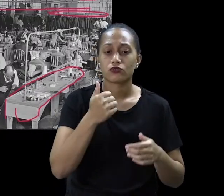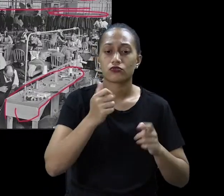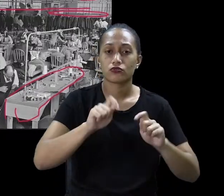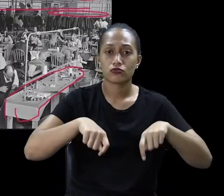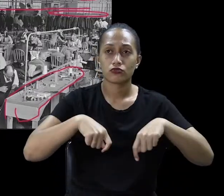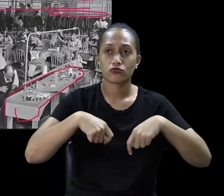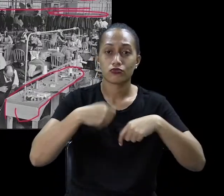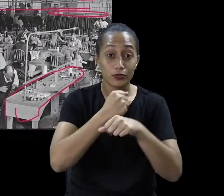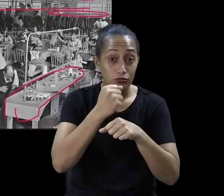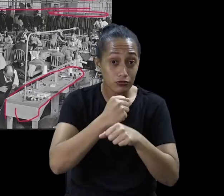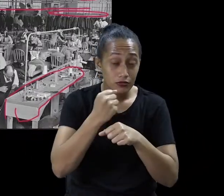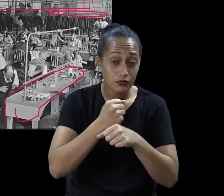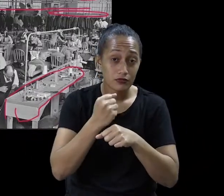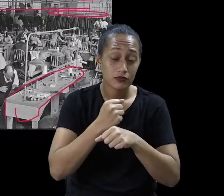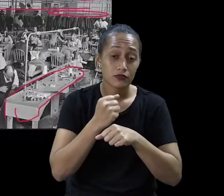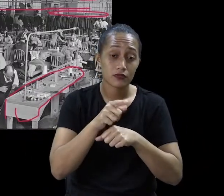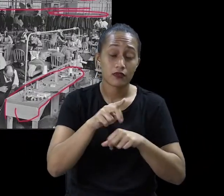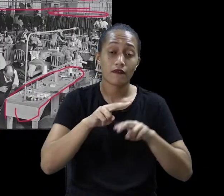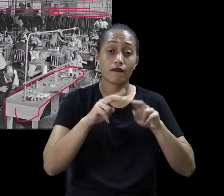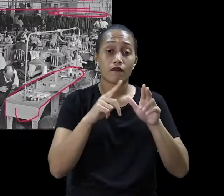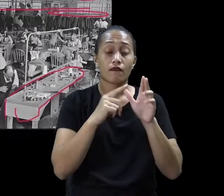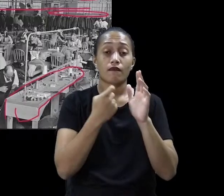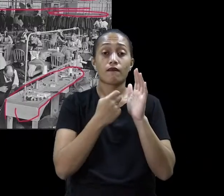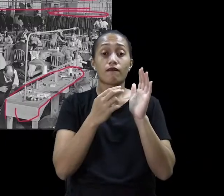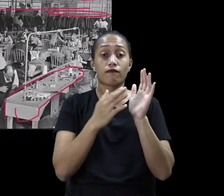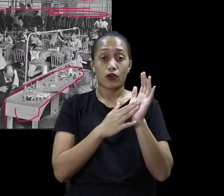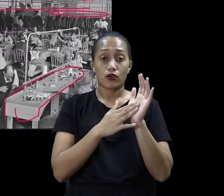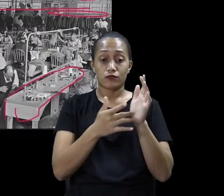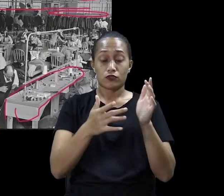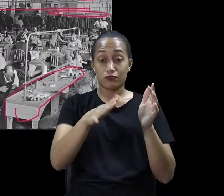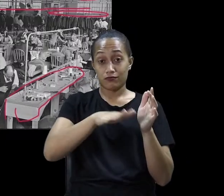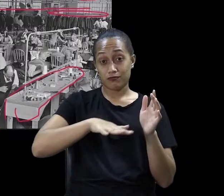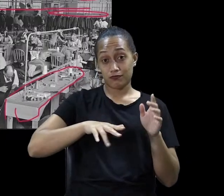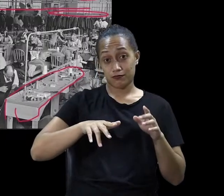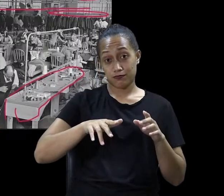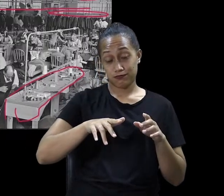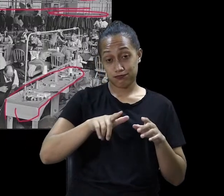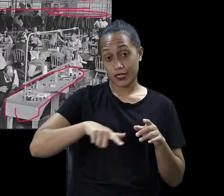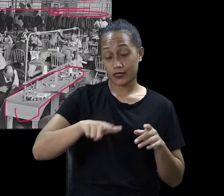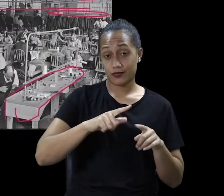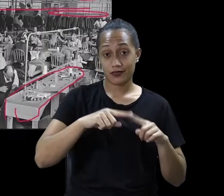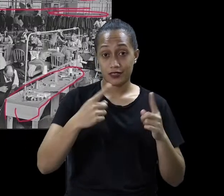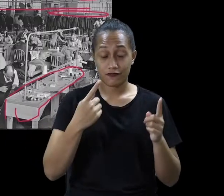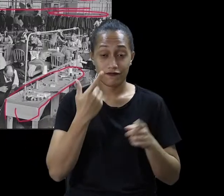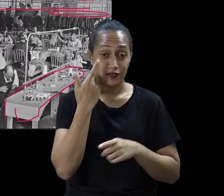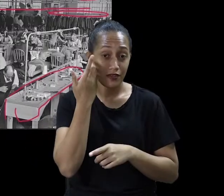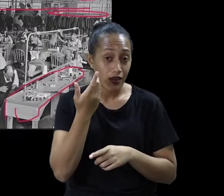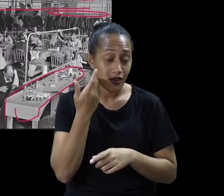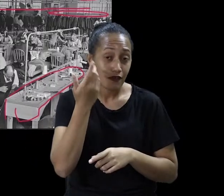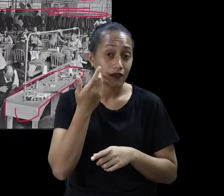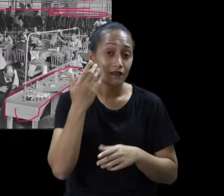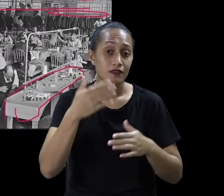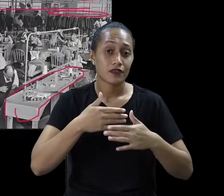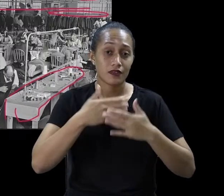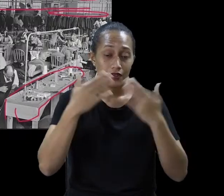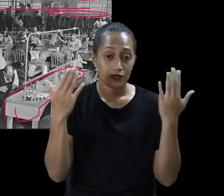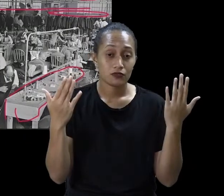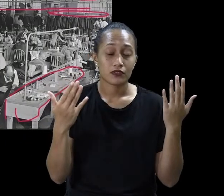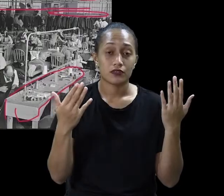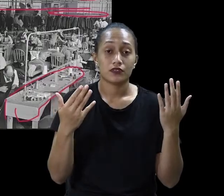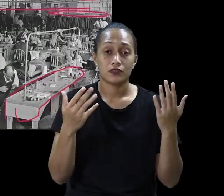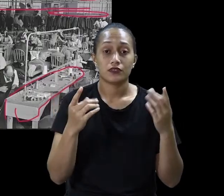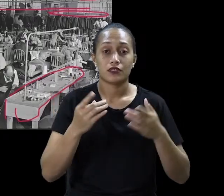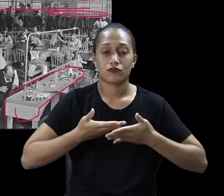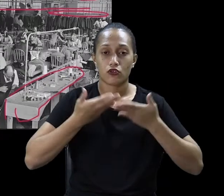possible given the other factors that you are putting into the production. A related idea, and it sometimes is used interchangeably